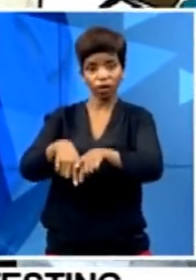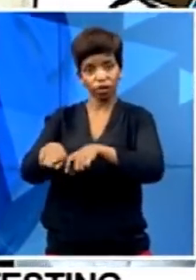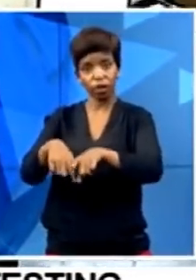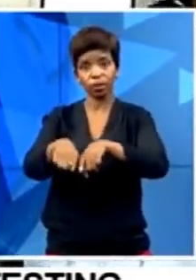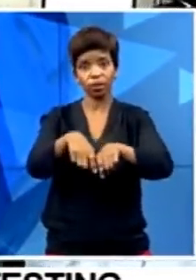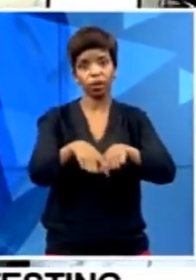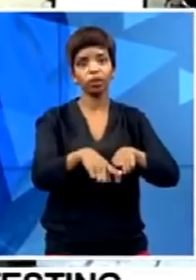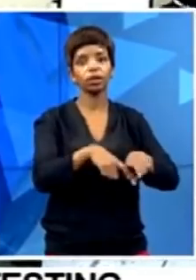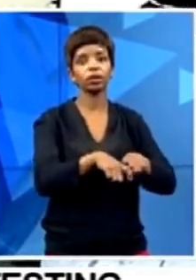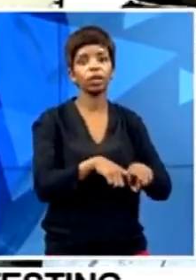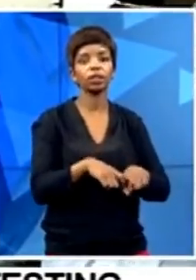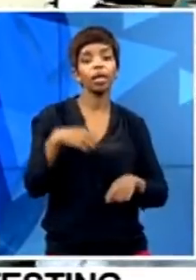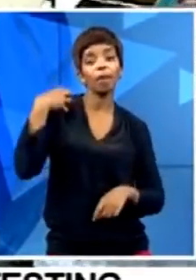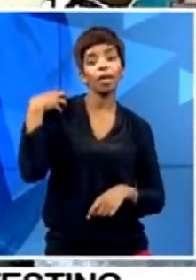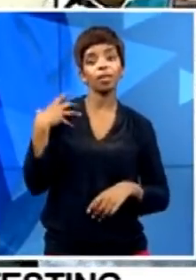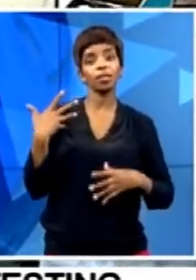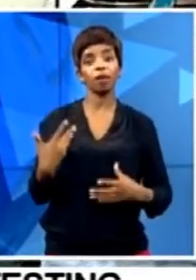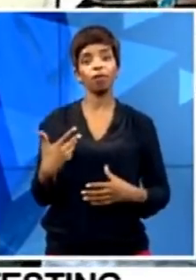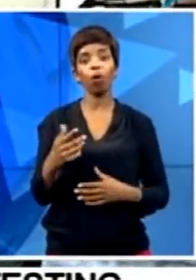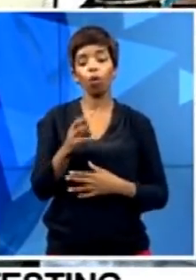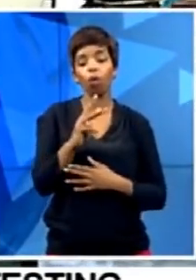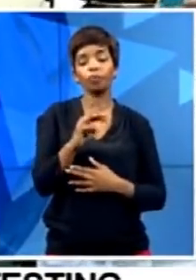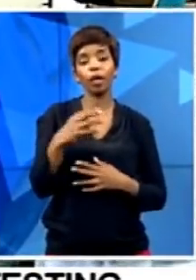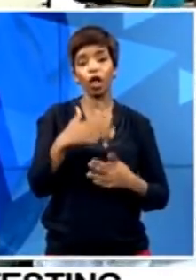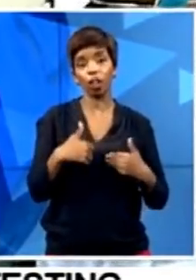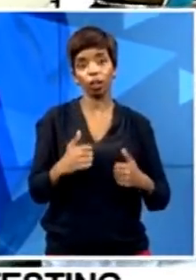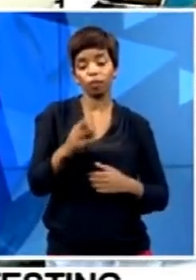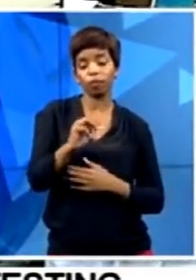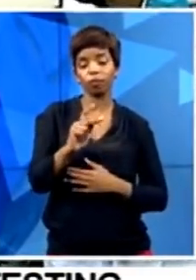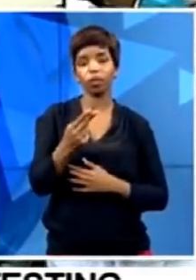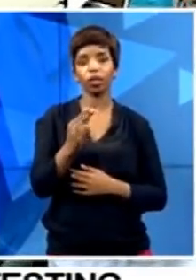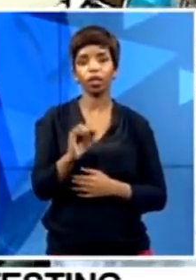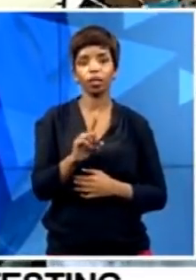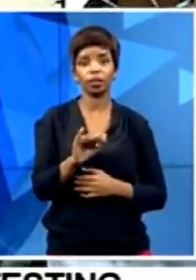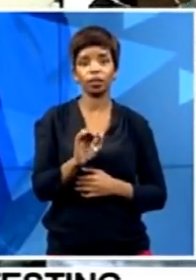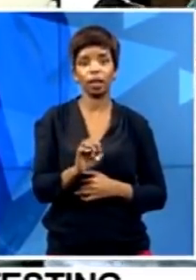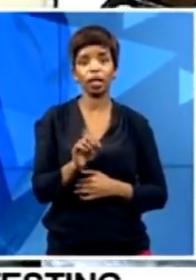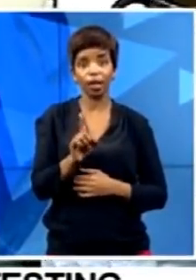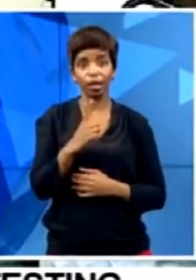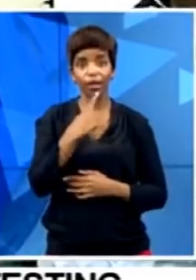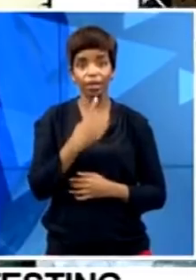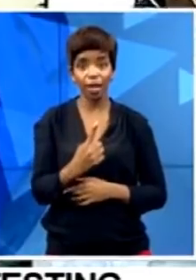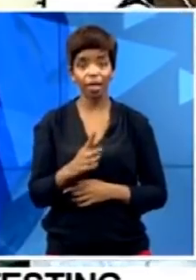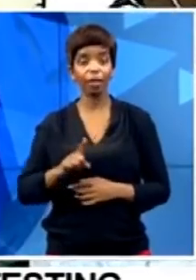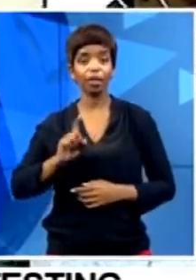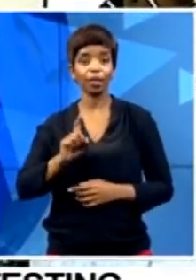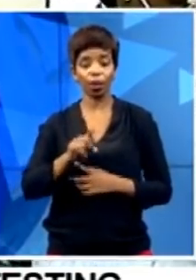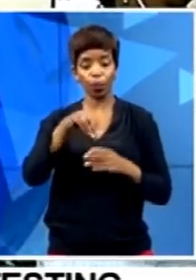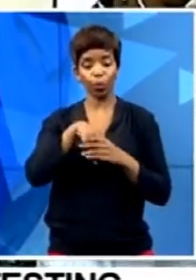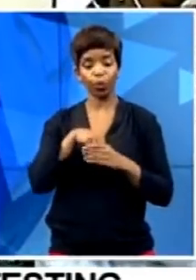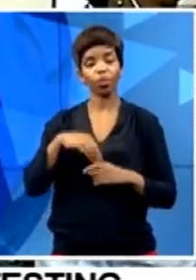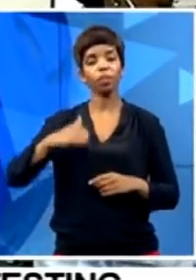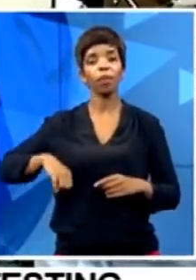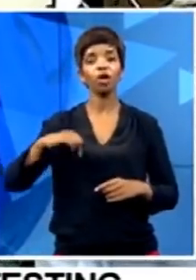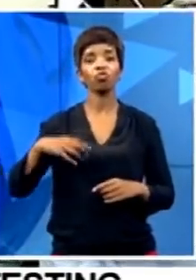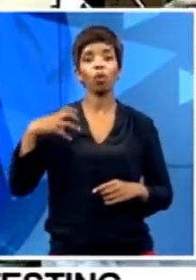now going to the various rural areas and municipalities here inside the metro. We are currently, as you can see, I've got my white coat on. We are